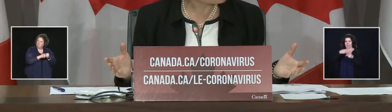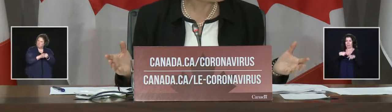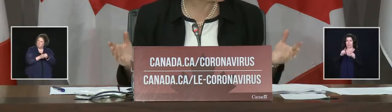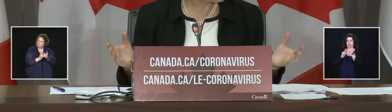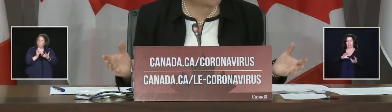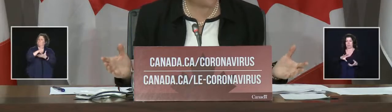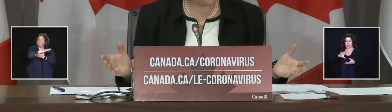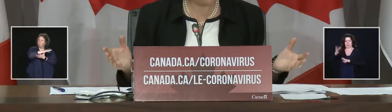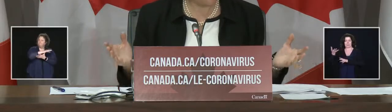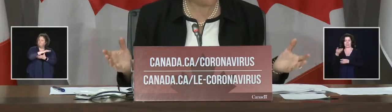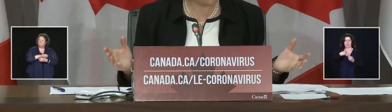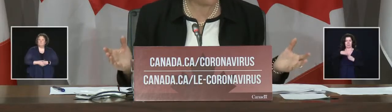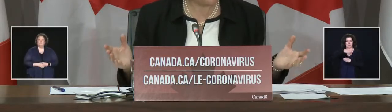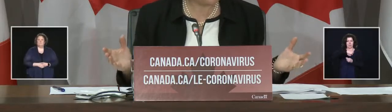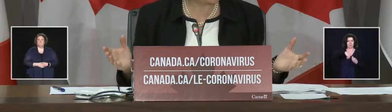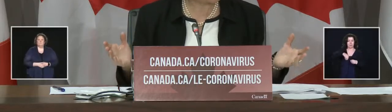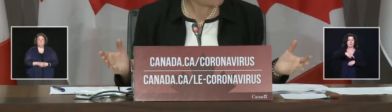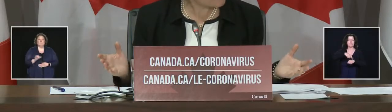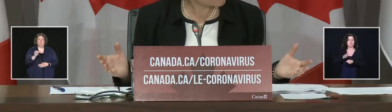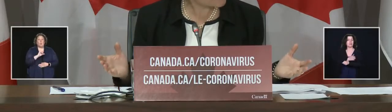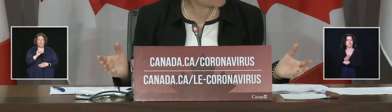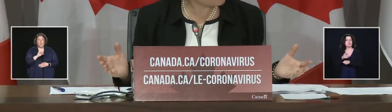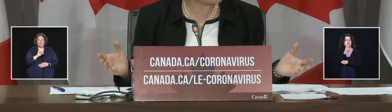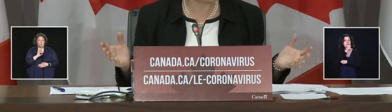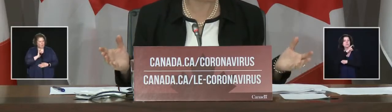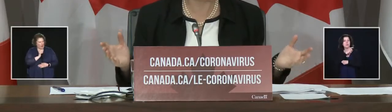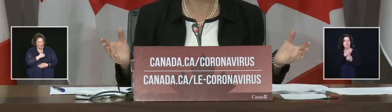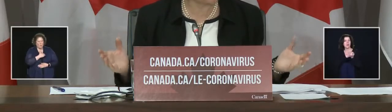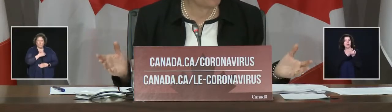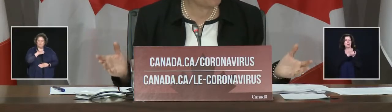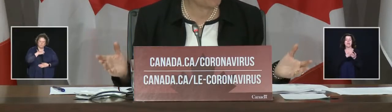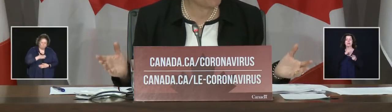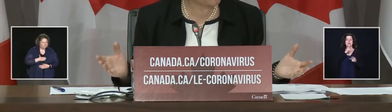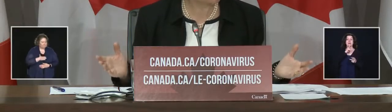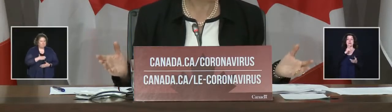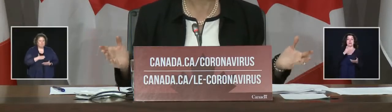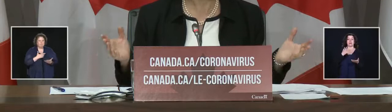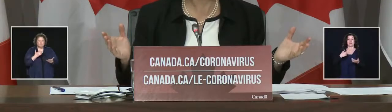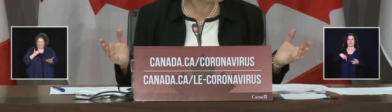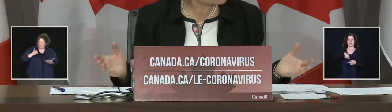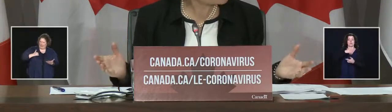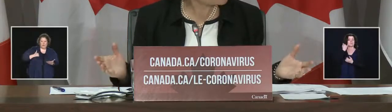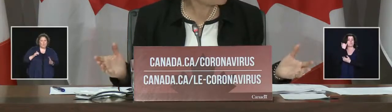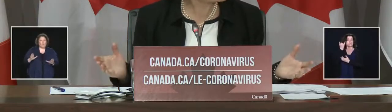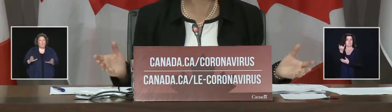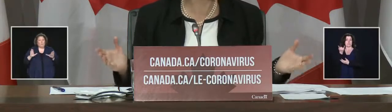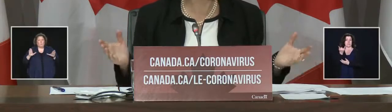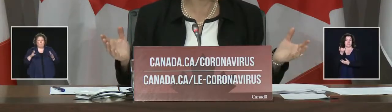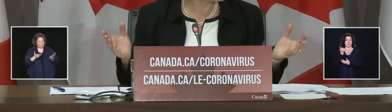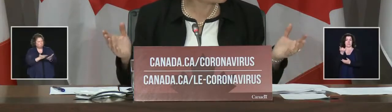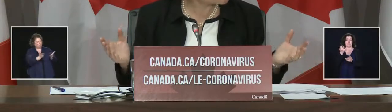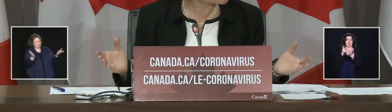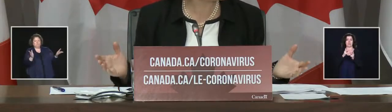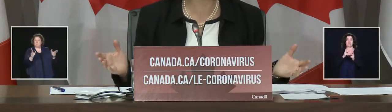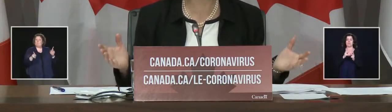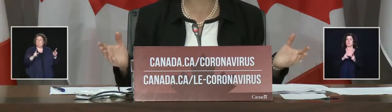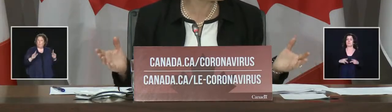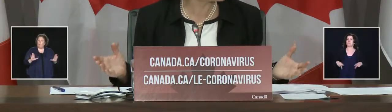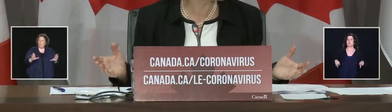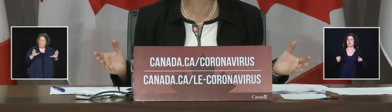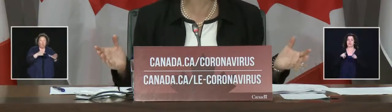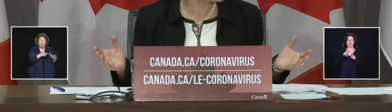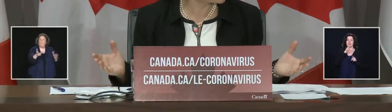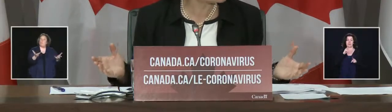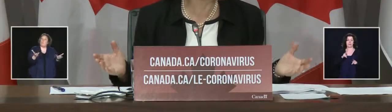conviction that we are a great country of great people who want jobs and who will go out